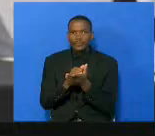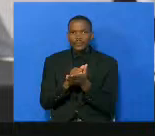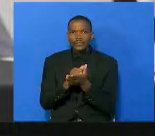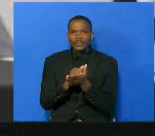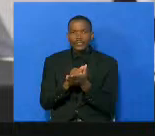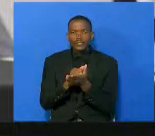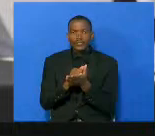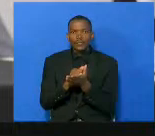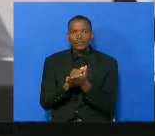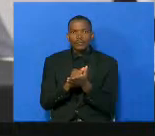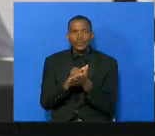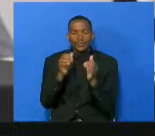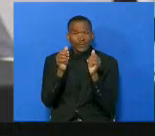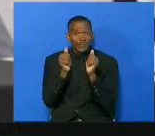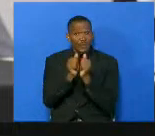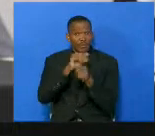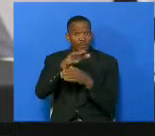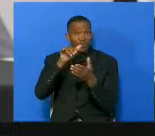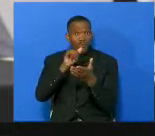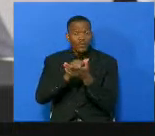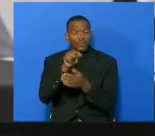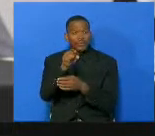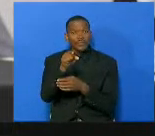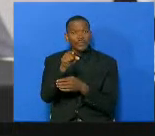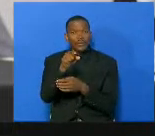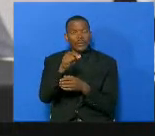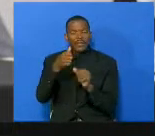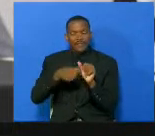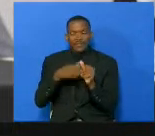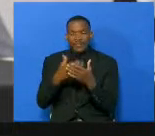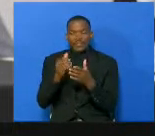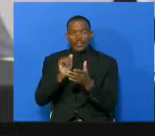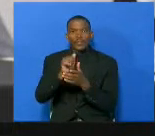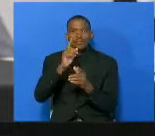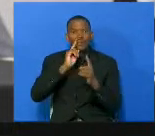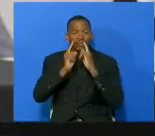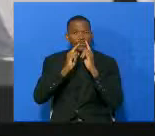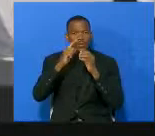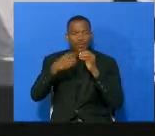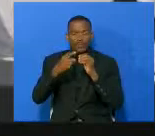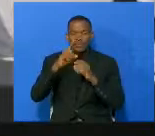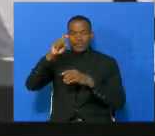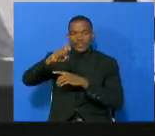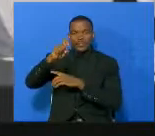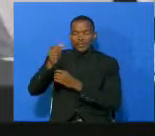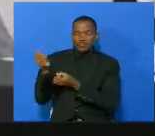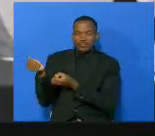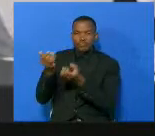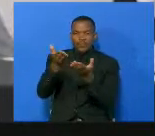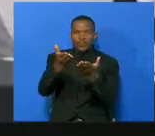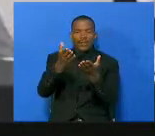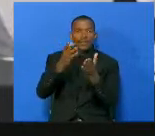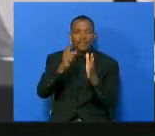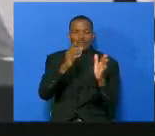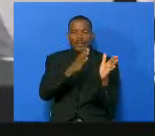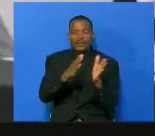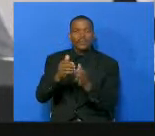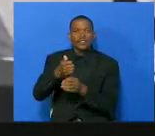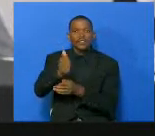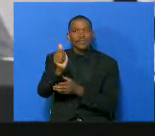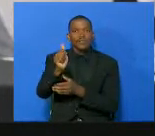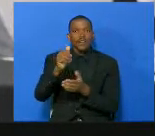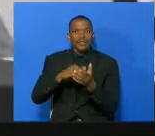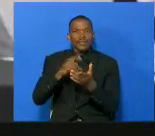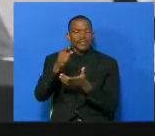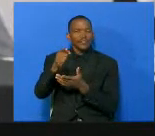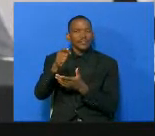banka rona ka ga unioneng ba kgone gore tsotlhe tse di tlhokiwang le bone ba nne le tsone ka nako gore ba kgone gore ba ipaakanye kgwedi ga